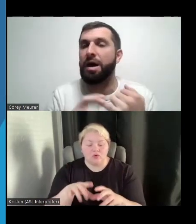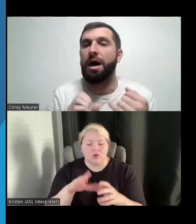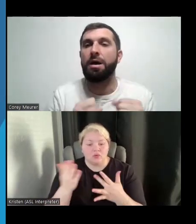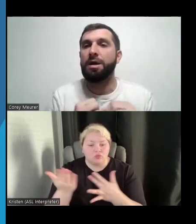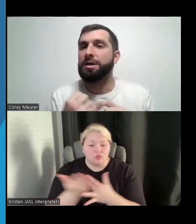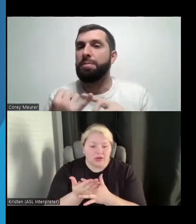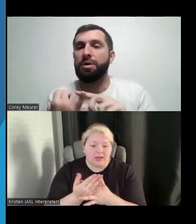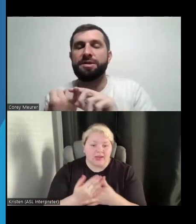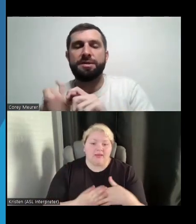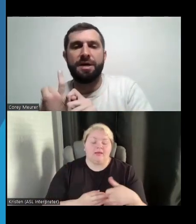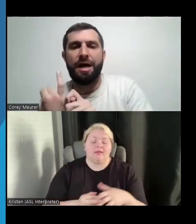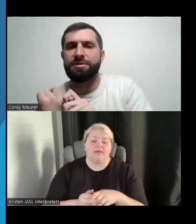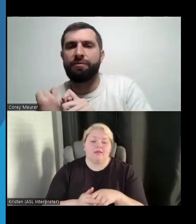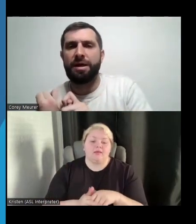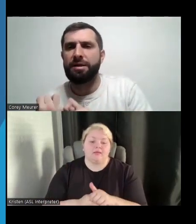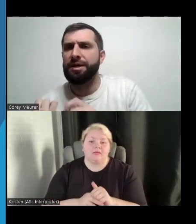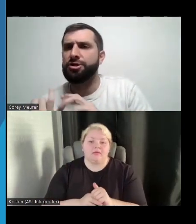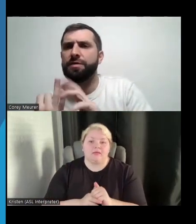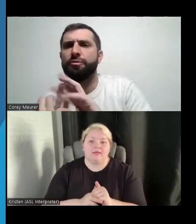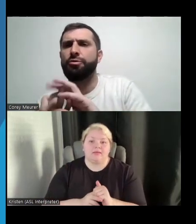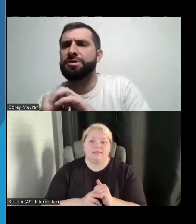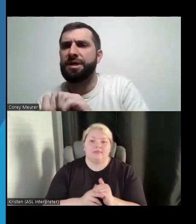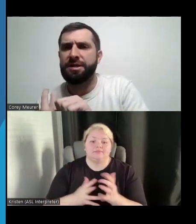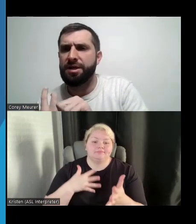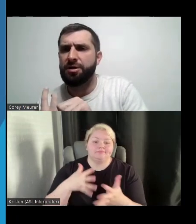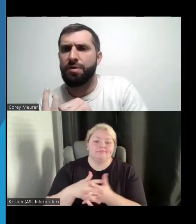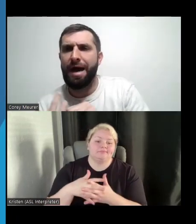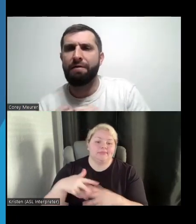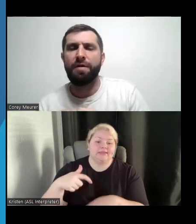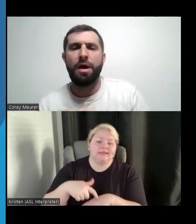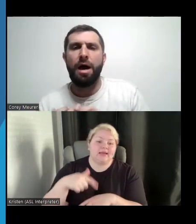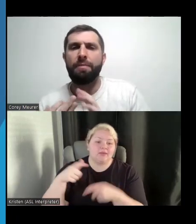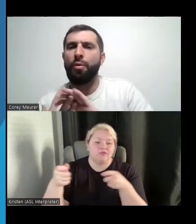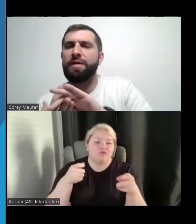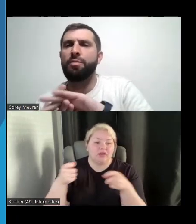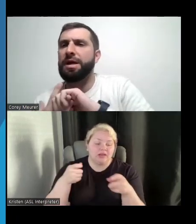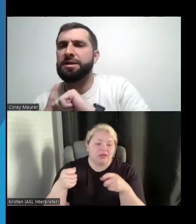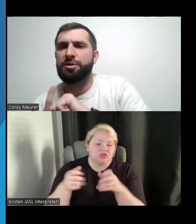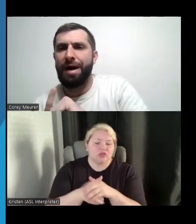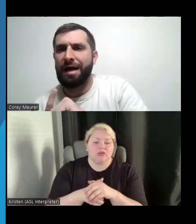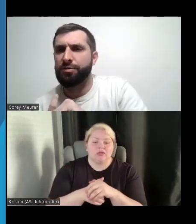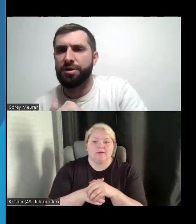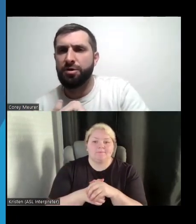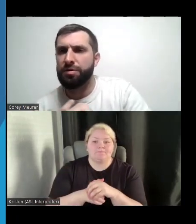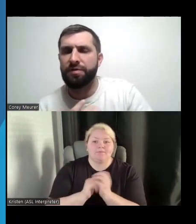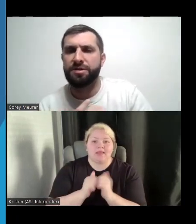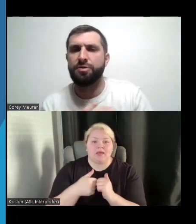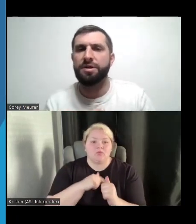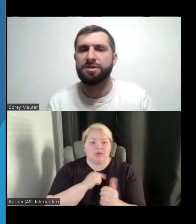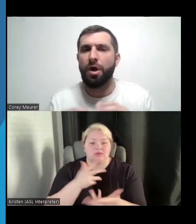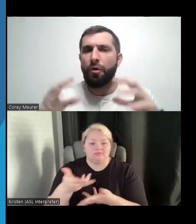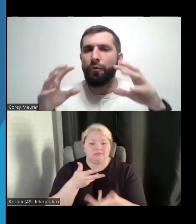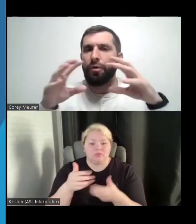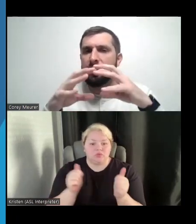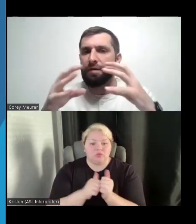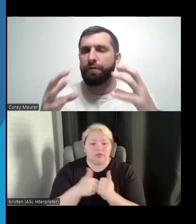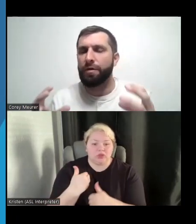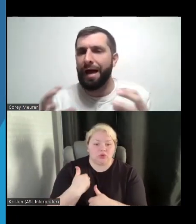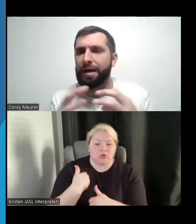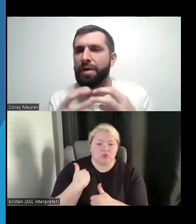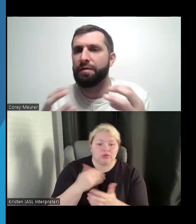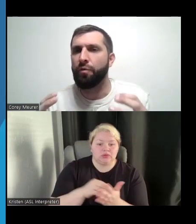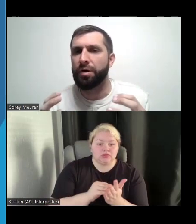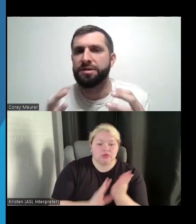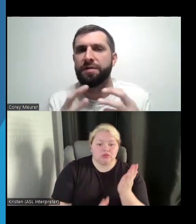the day, built-in times of regulation, the routines that you have, the way that we interact with the youth and the students. Really,